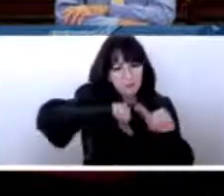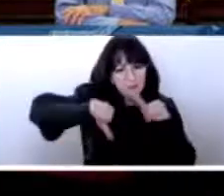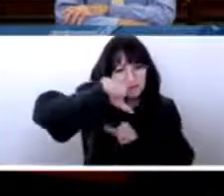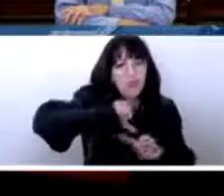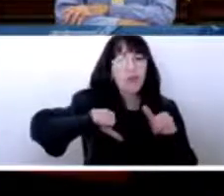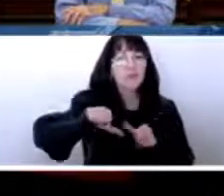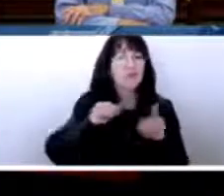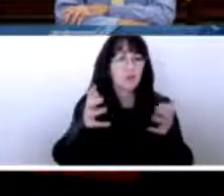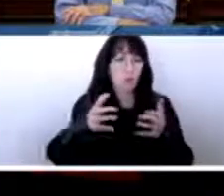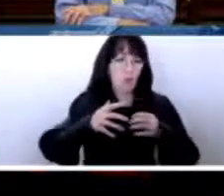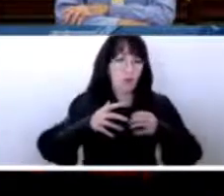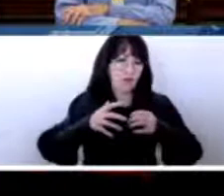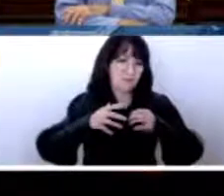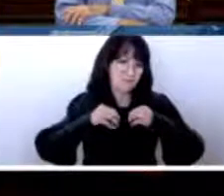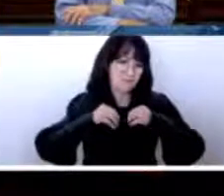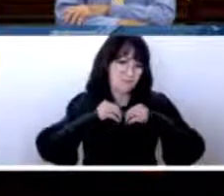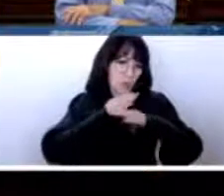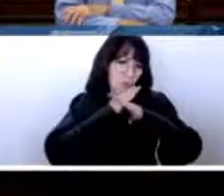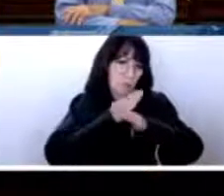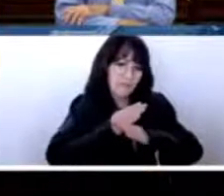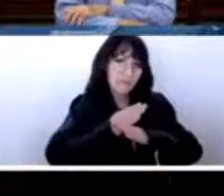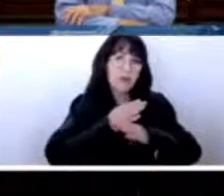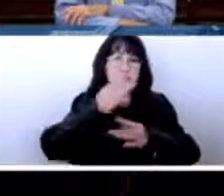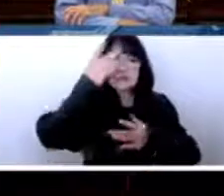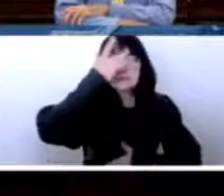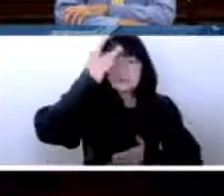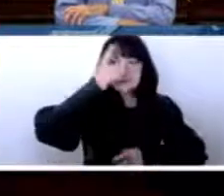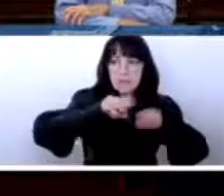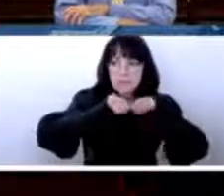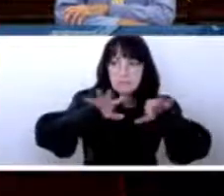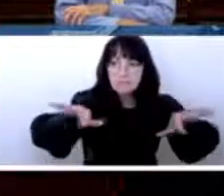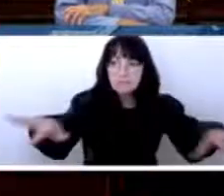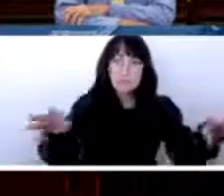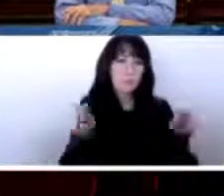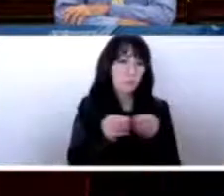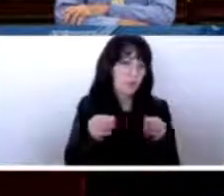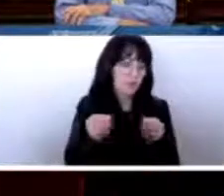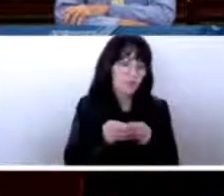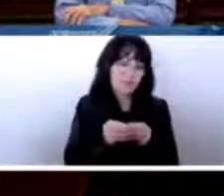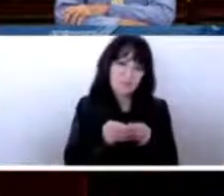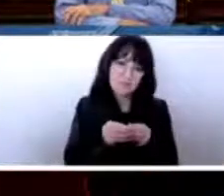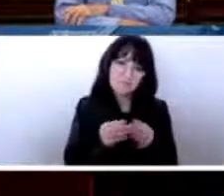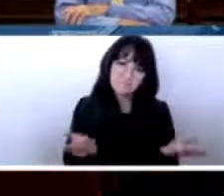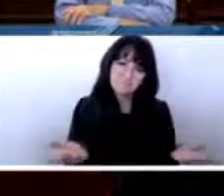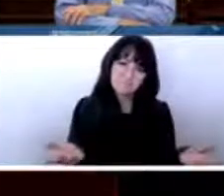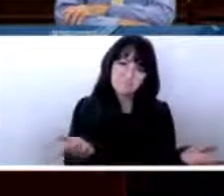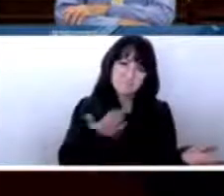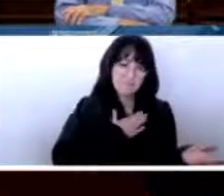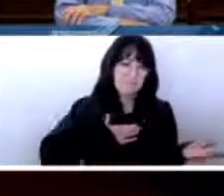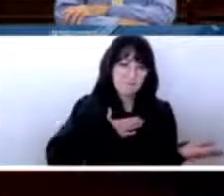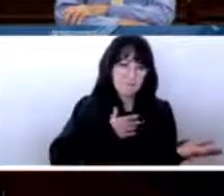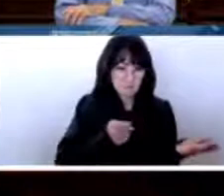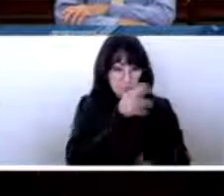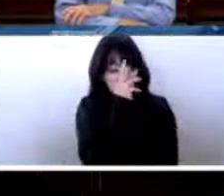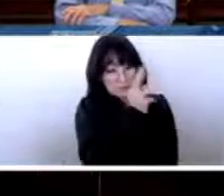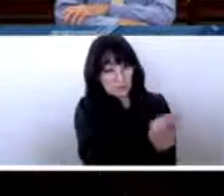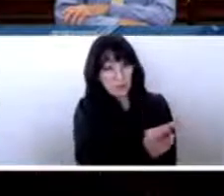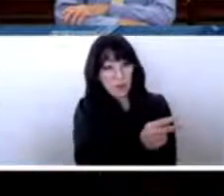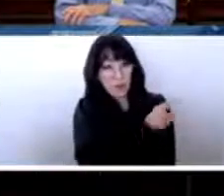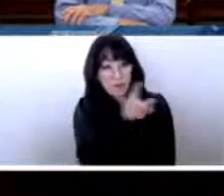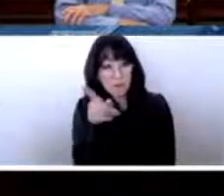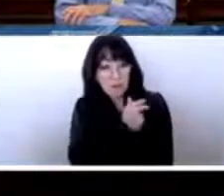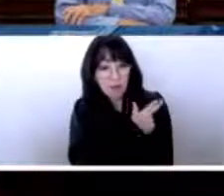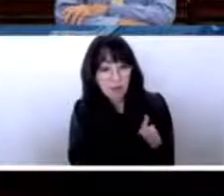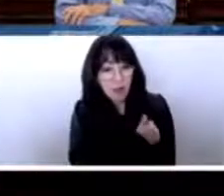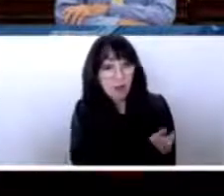prevent the spread from going any further, and particularly out of respect for those hospital workers, frontline